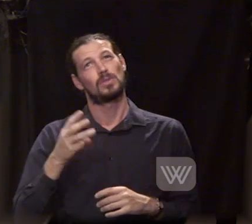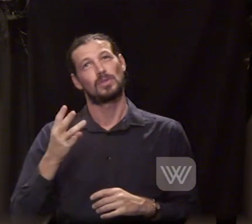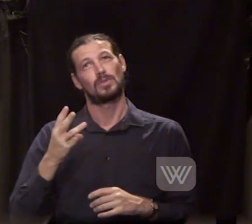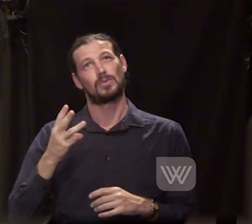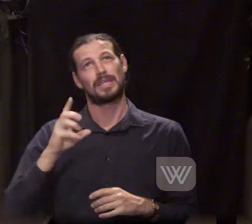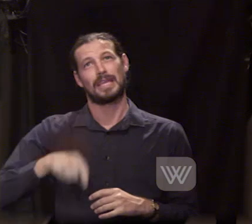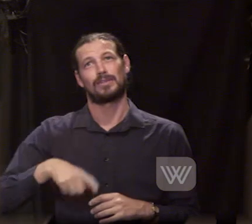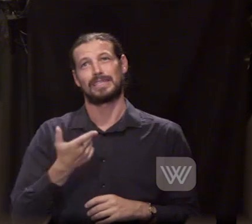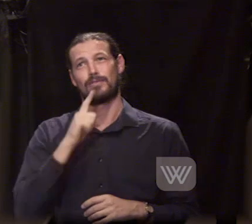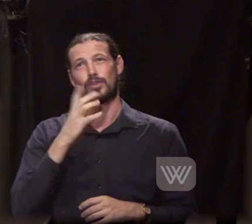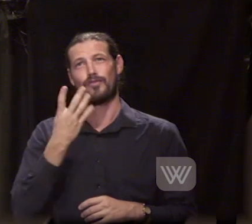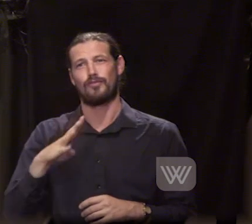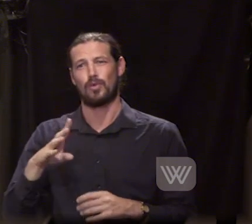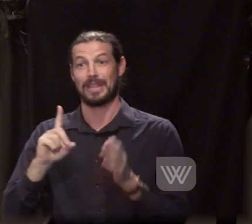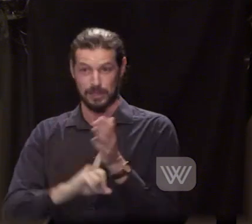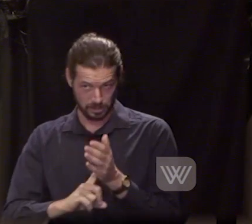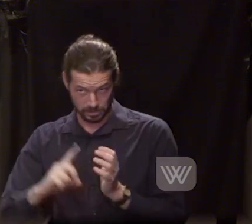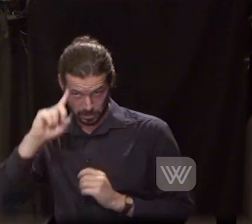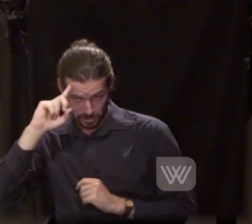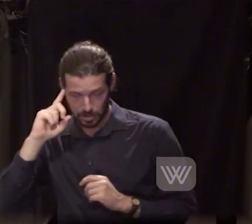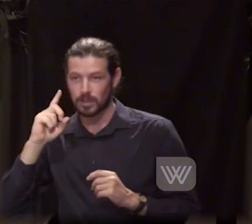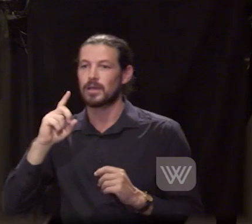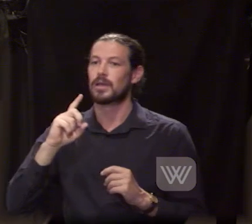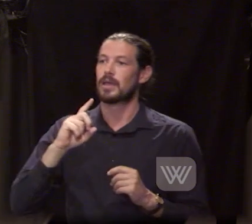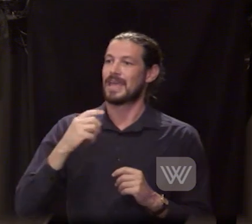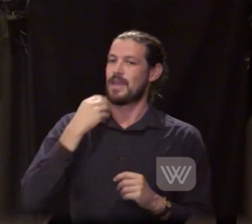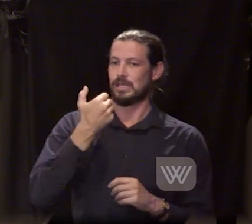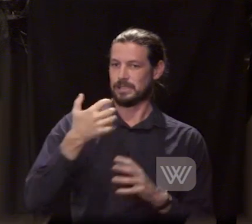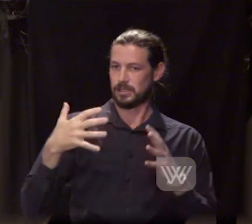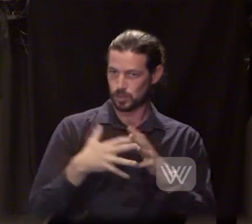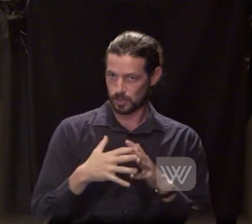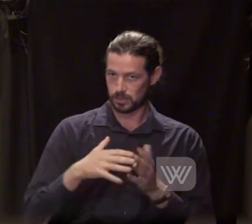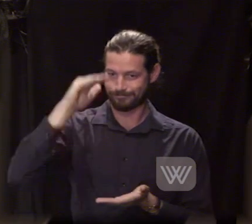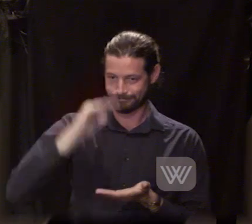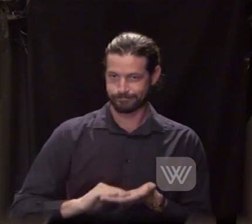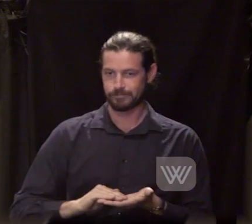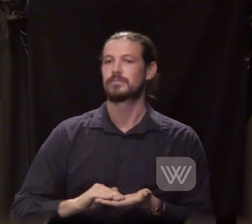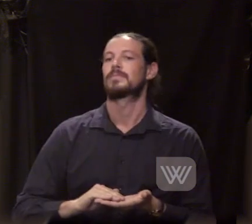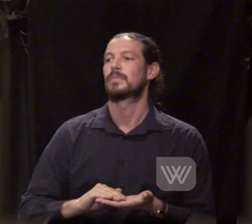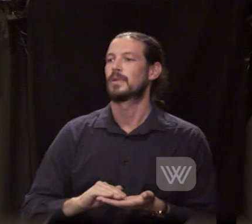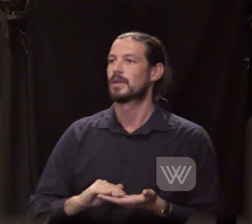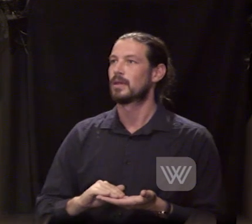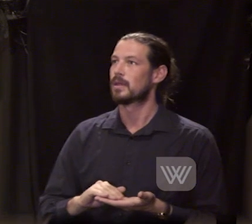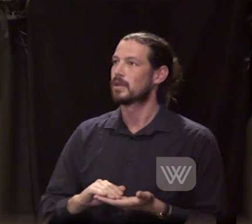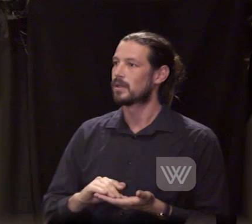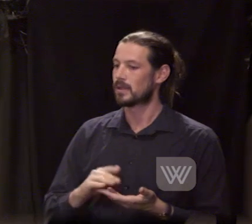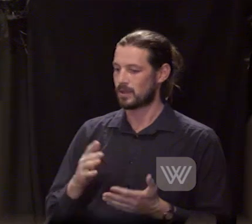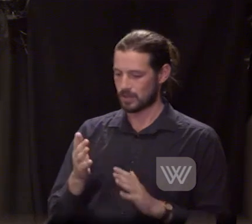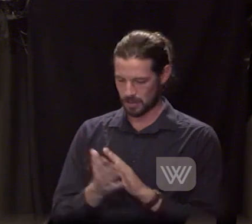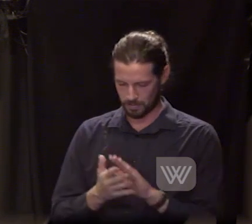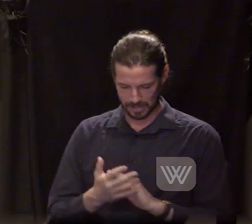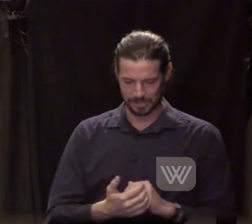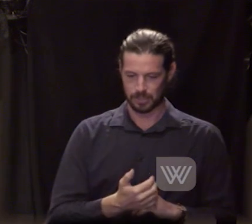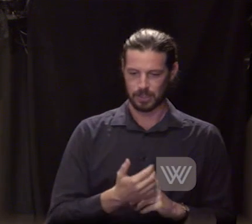3,740 liters, maybe, of water once every 6 weeks. And so it was less than 16